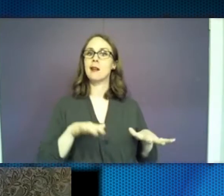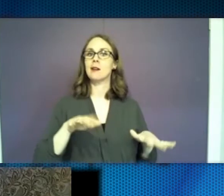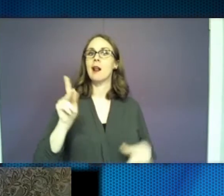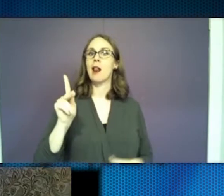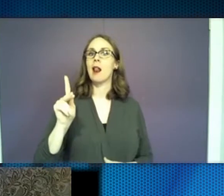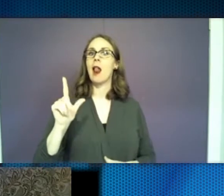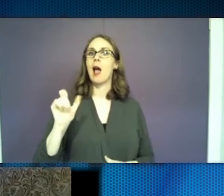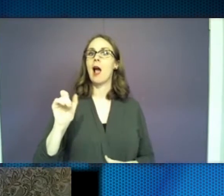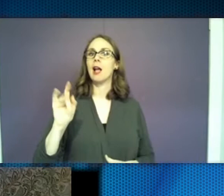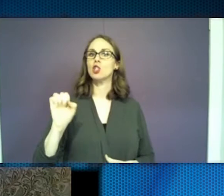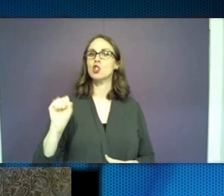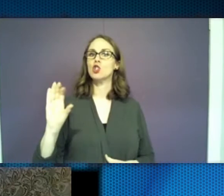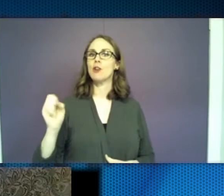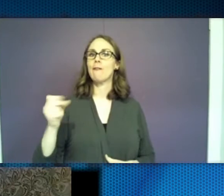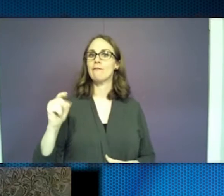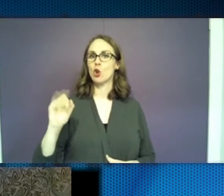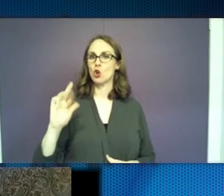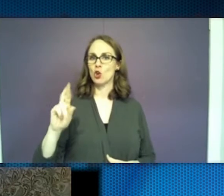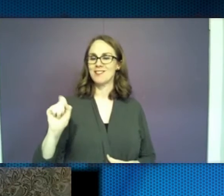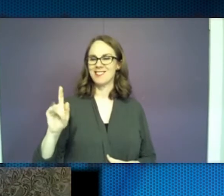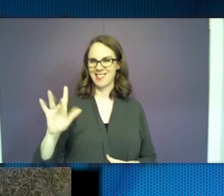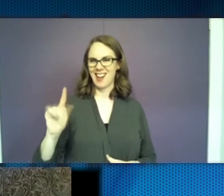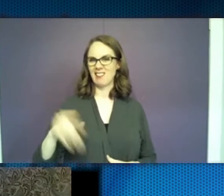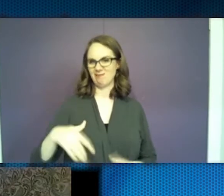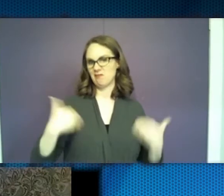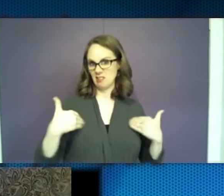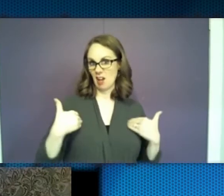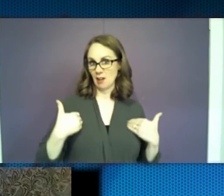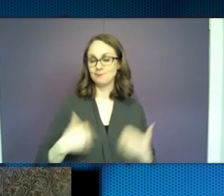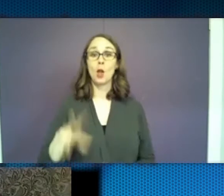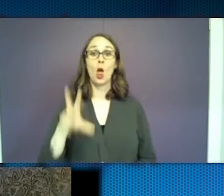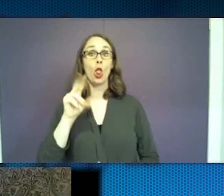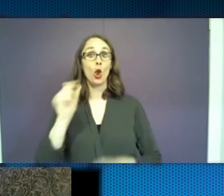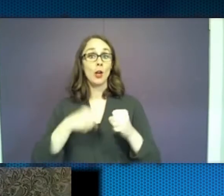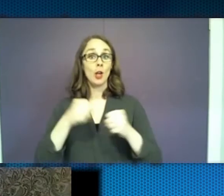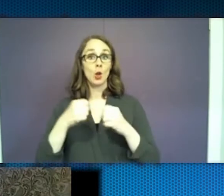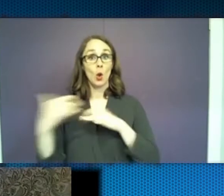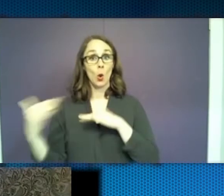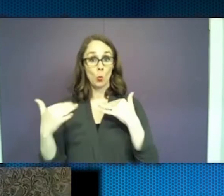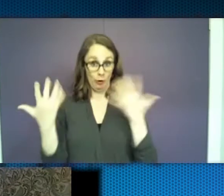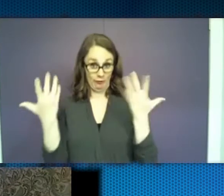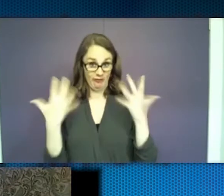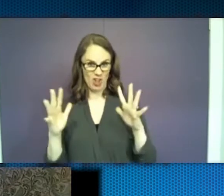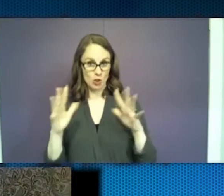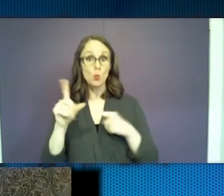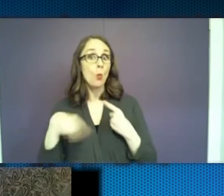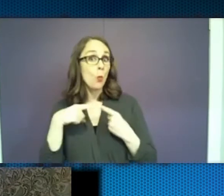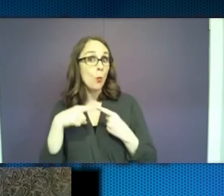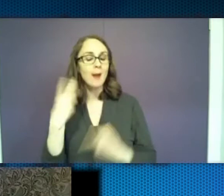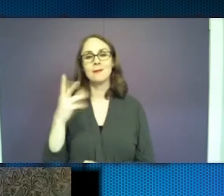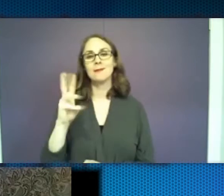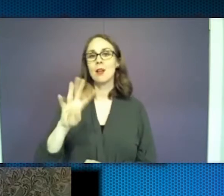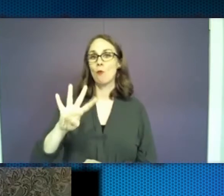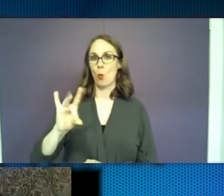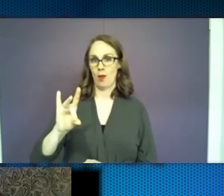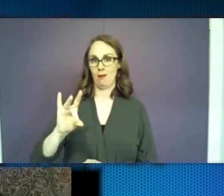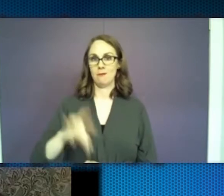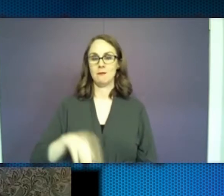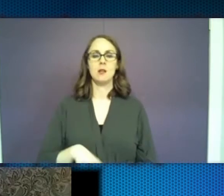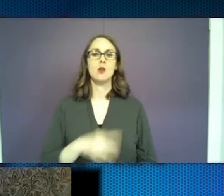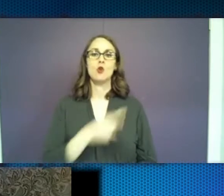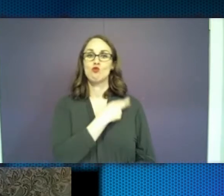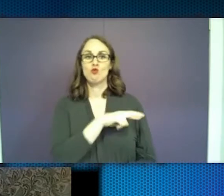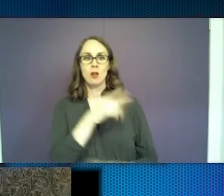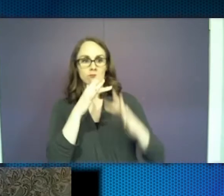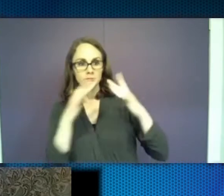boy. So after the 30-Year War, which ended in 1648, religiously diverse immigration